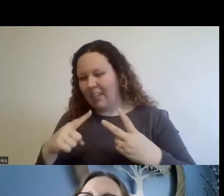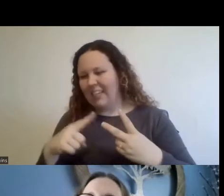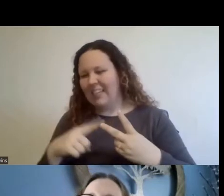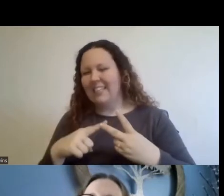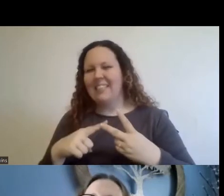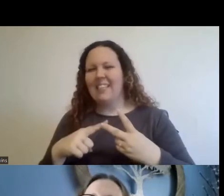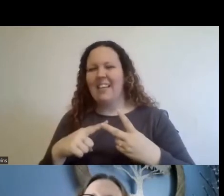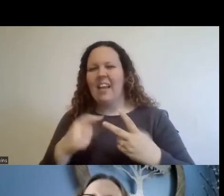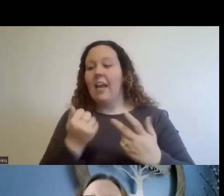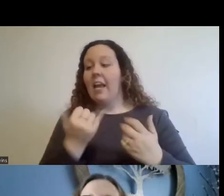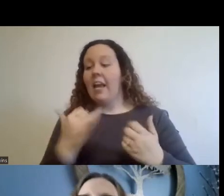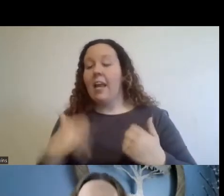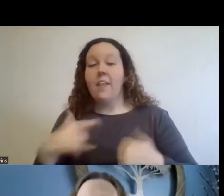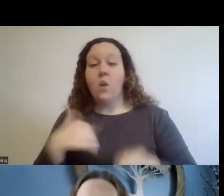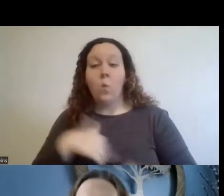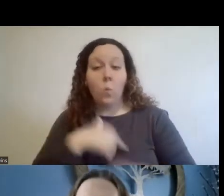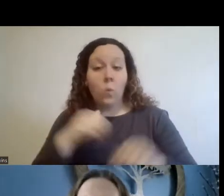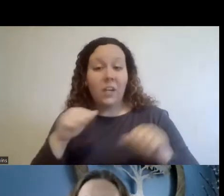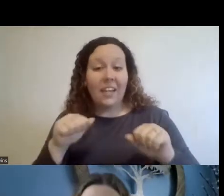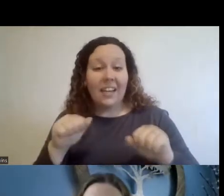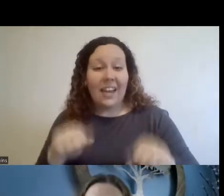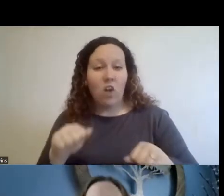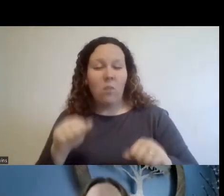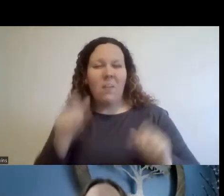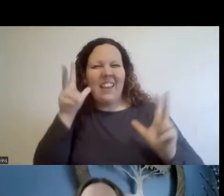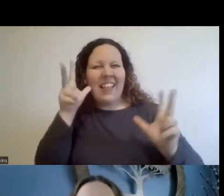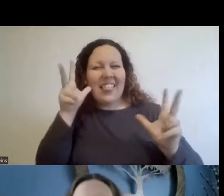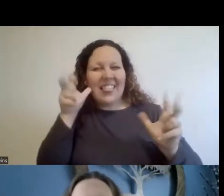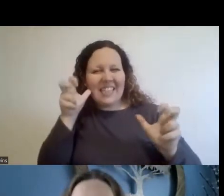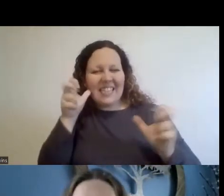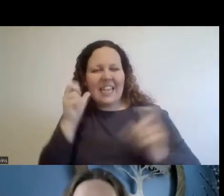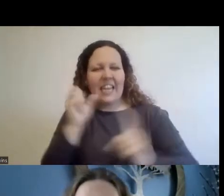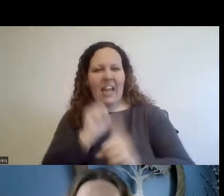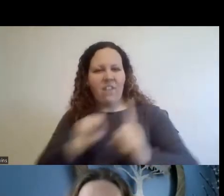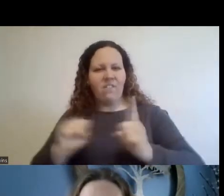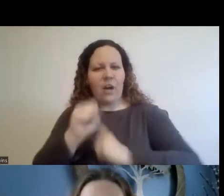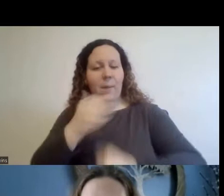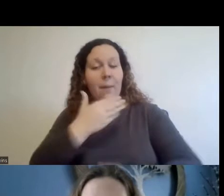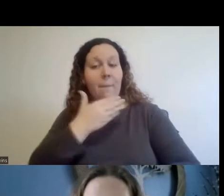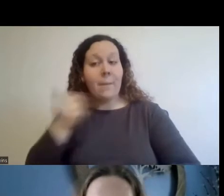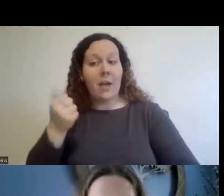we can help make the listening environment better, we can help that student.